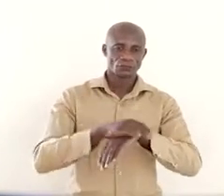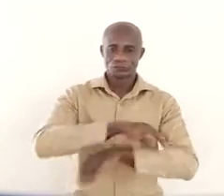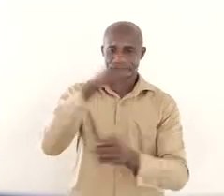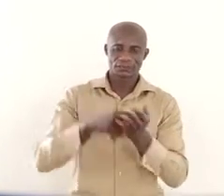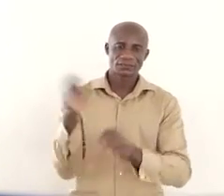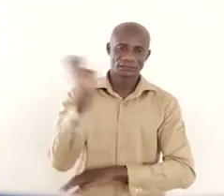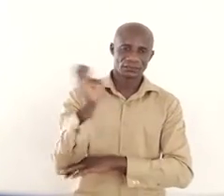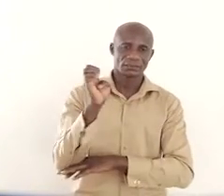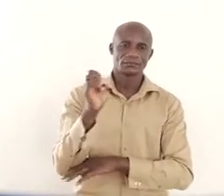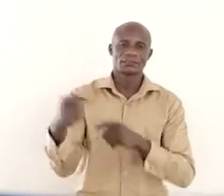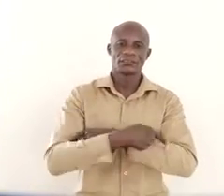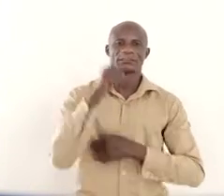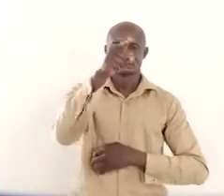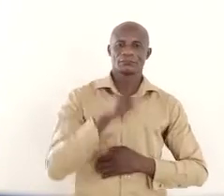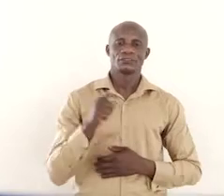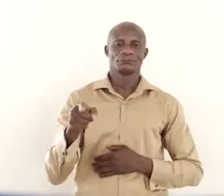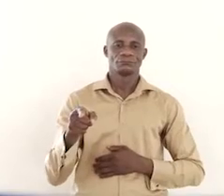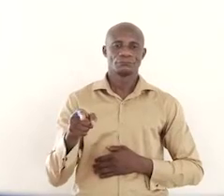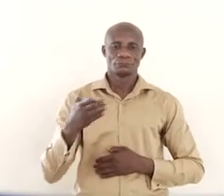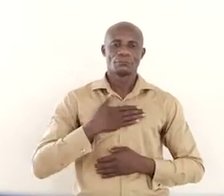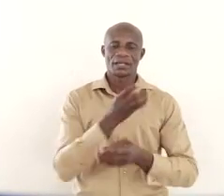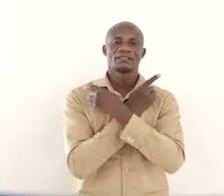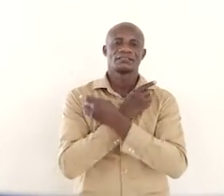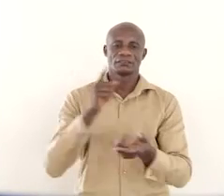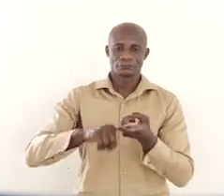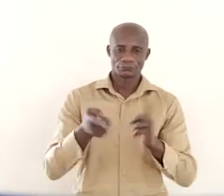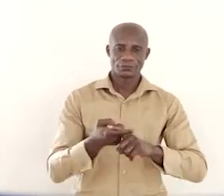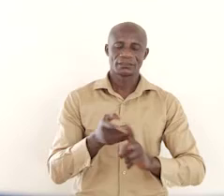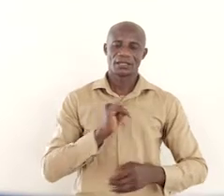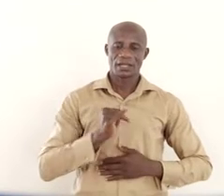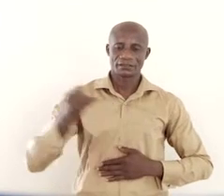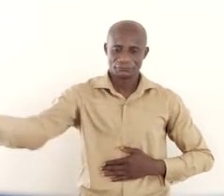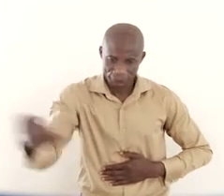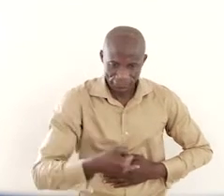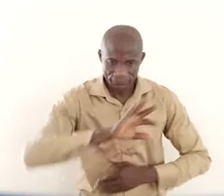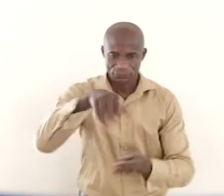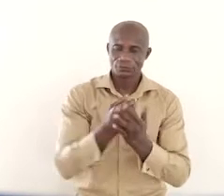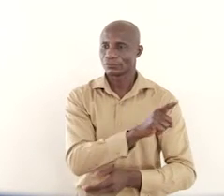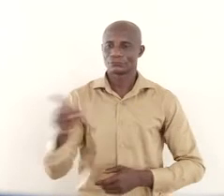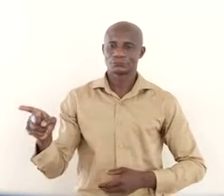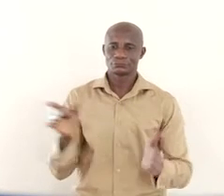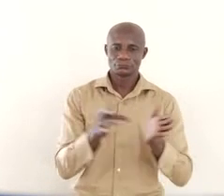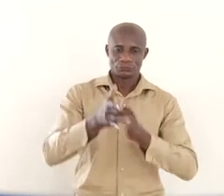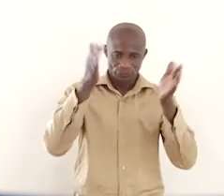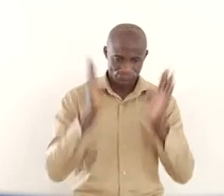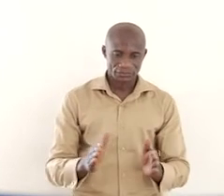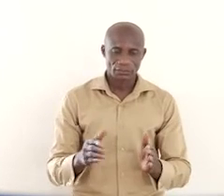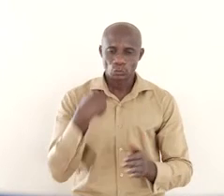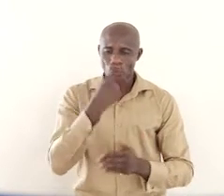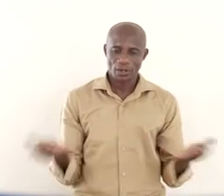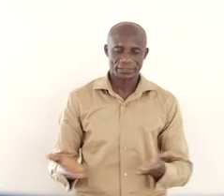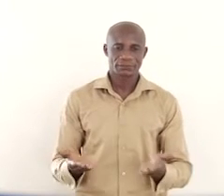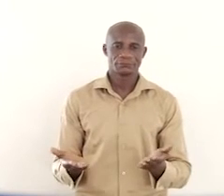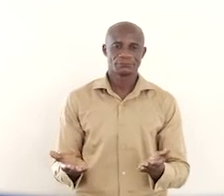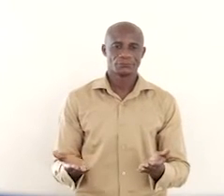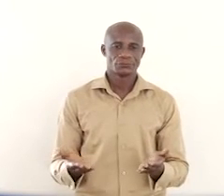On this Easter day, therefore, my dear friends, I invite all of you, Christians who are